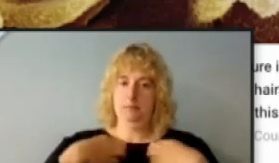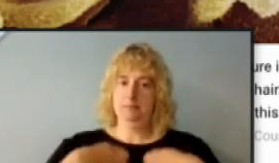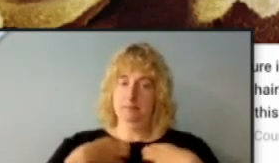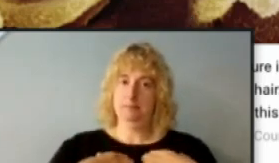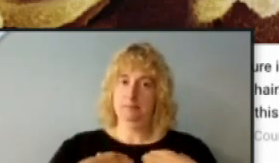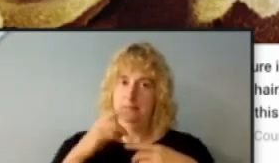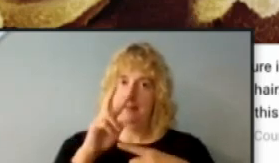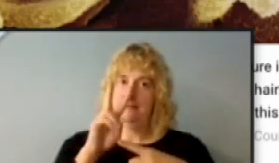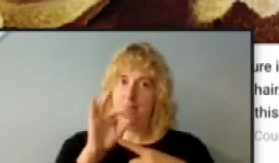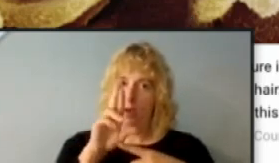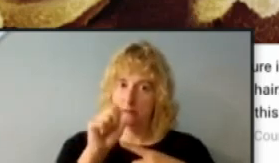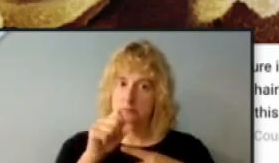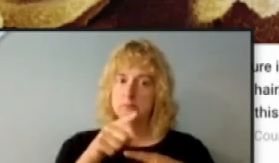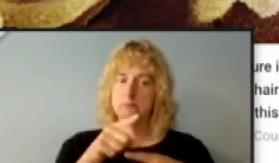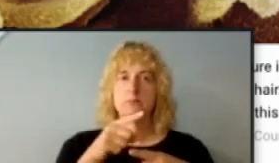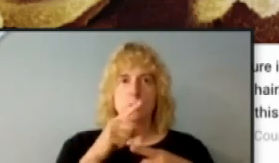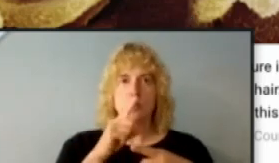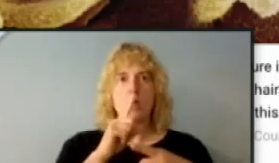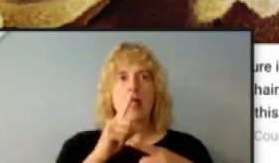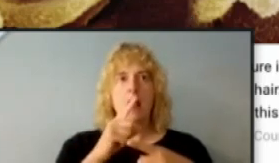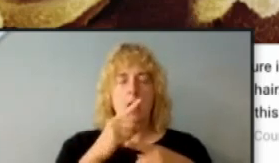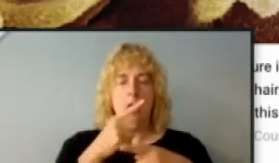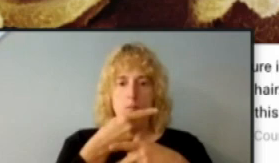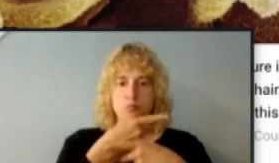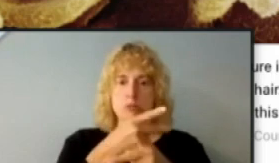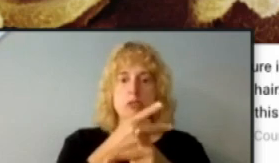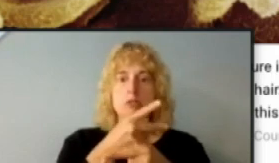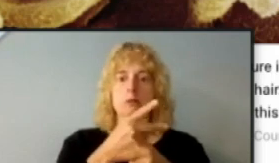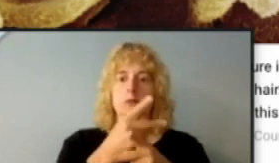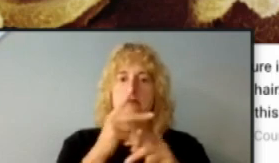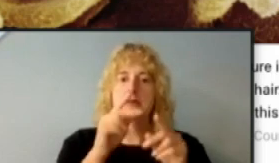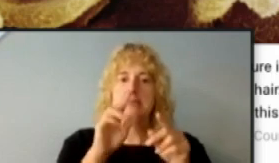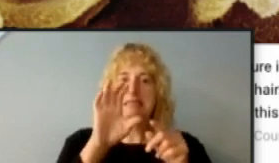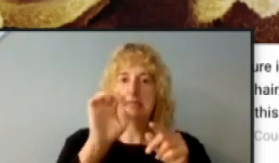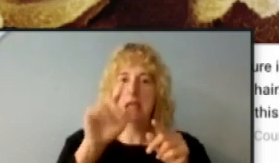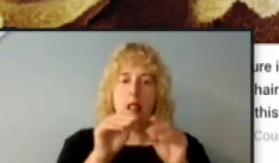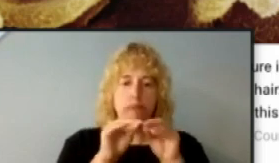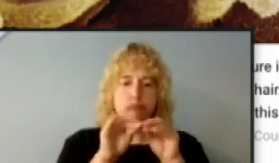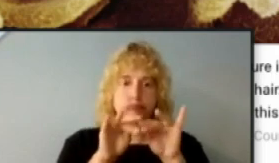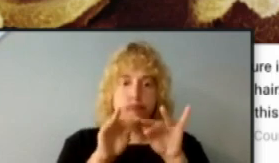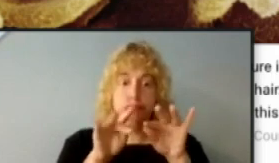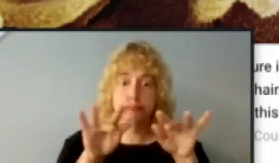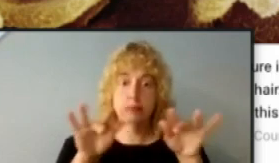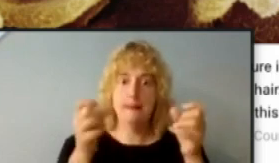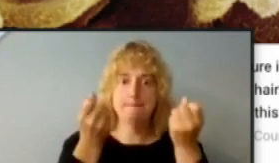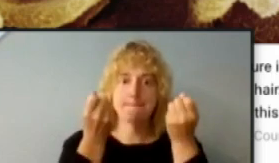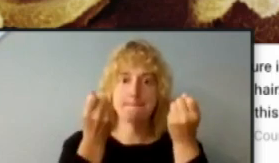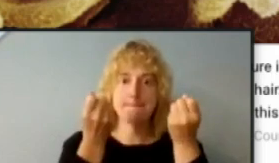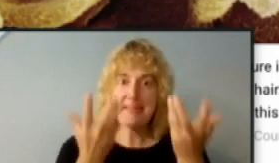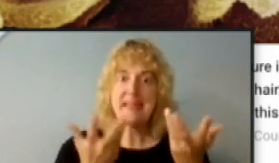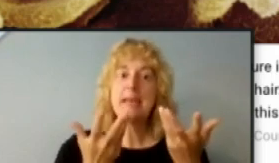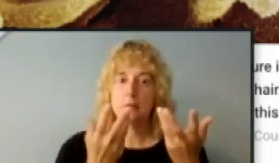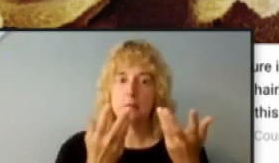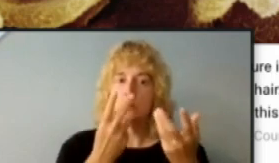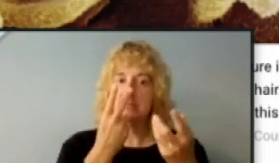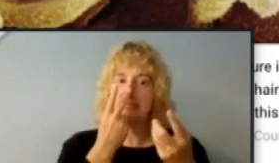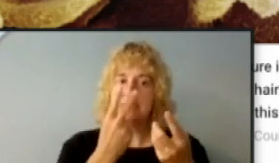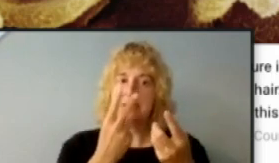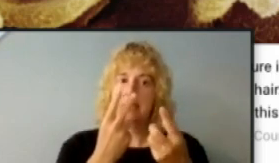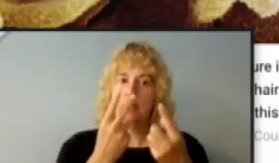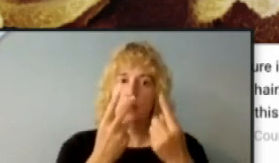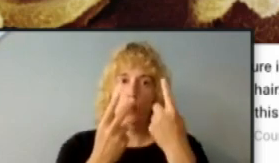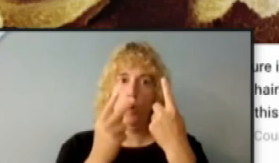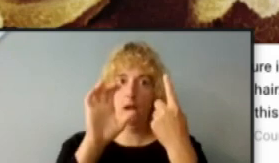cell produces many, many, many viruses. So this is a patch of one cell where you can see projections from the